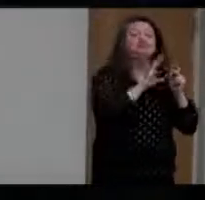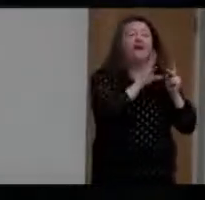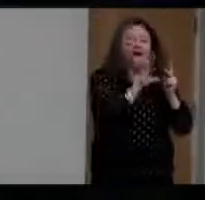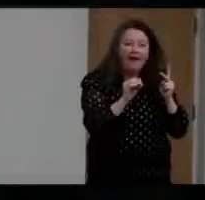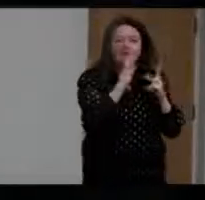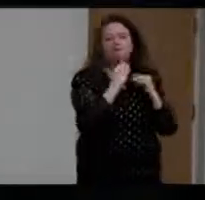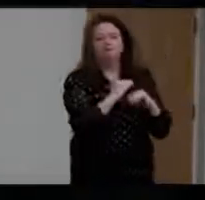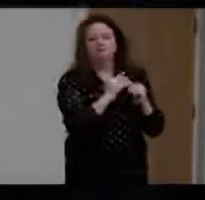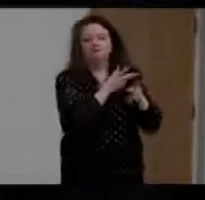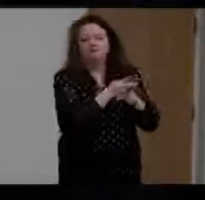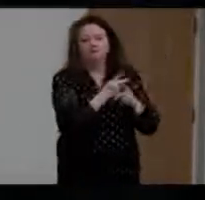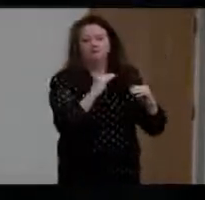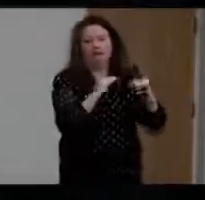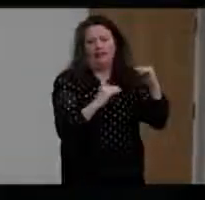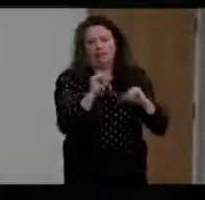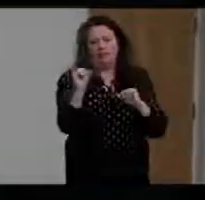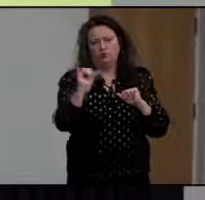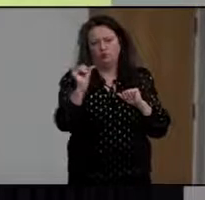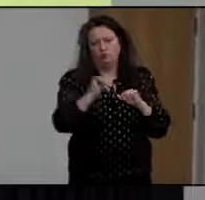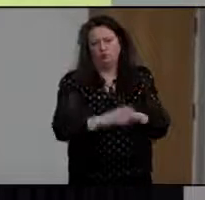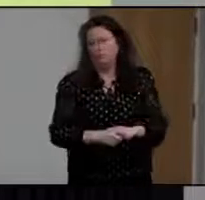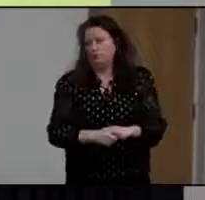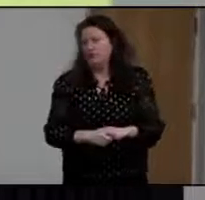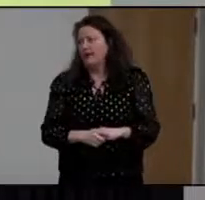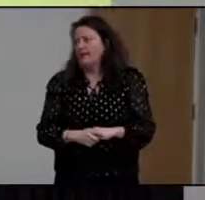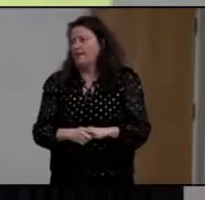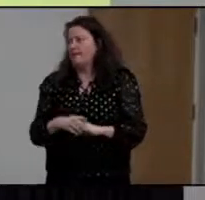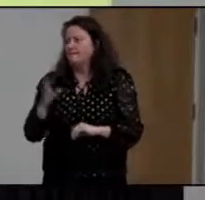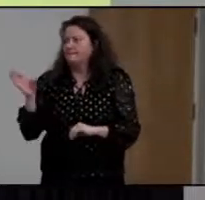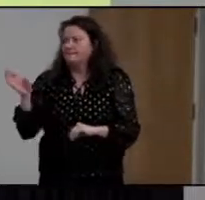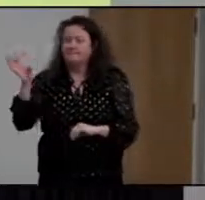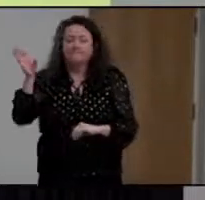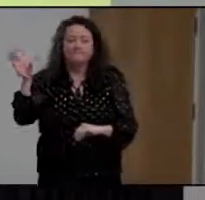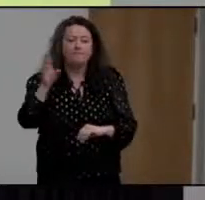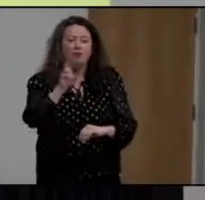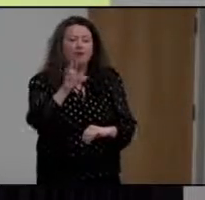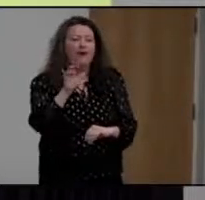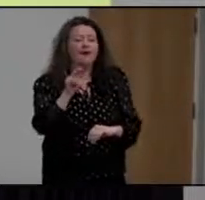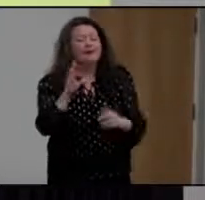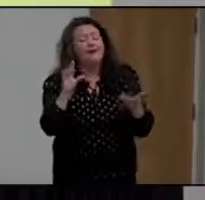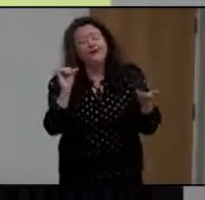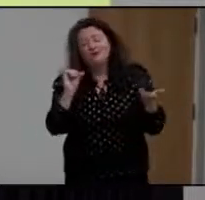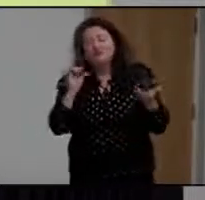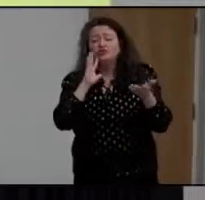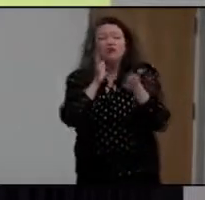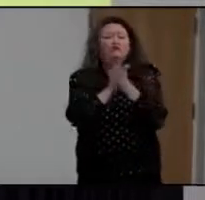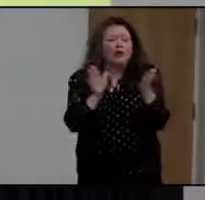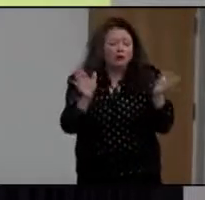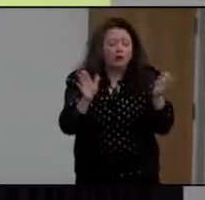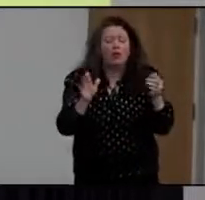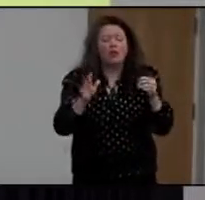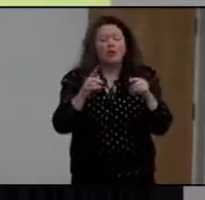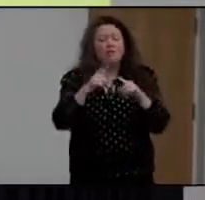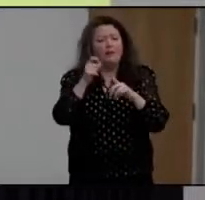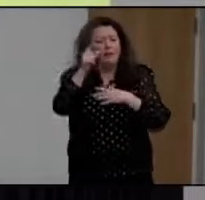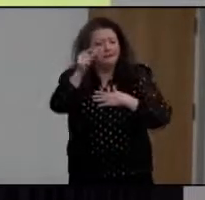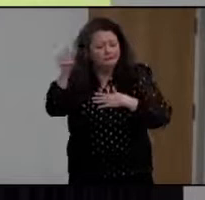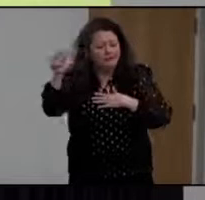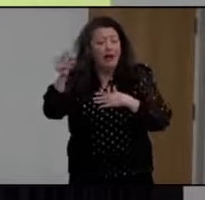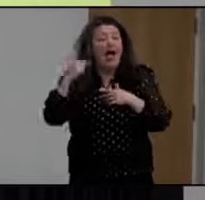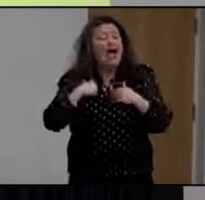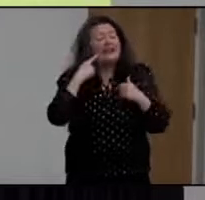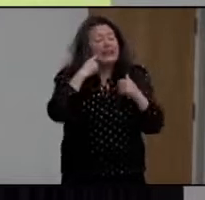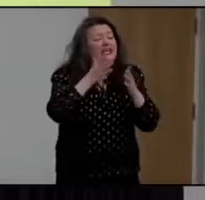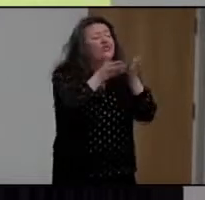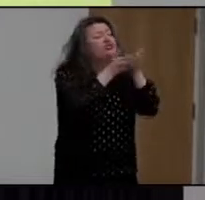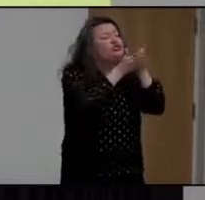of quarter by quarter, so. And even just from a public messaging or government messaging standpoint, I think that the general population wants to